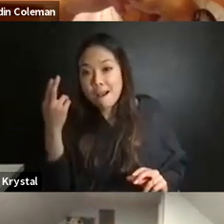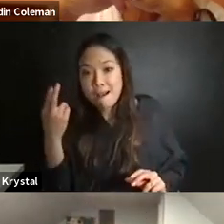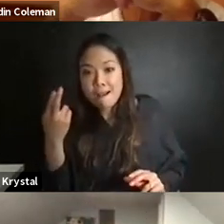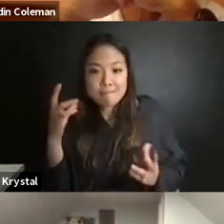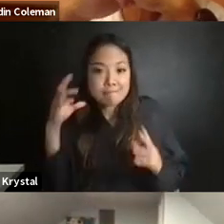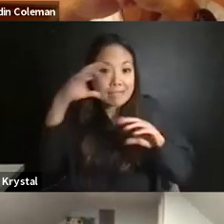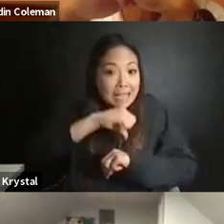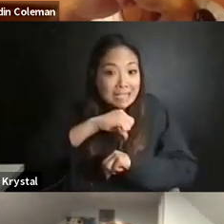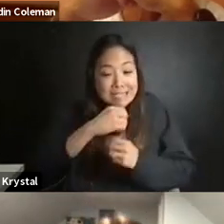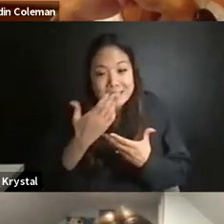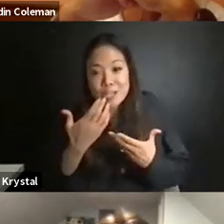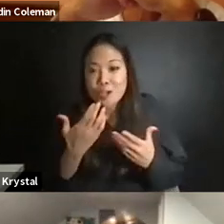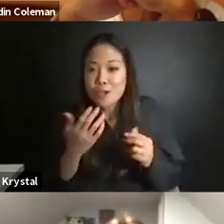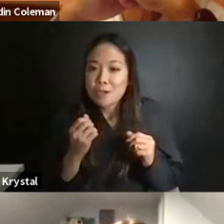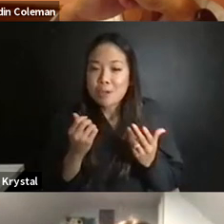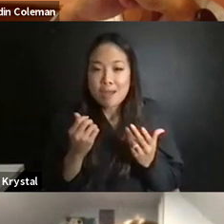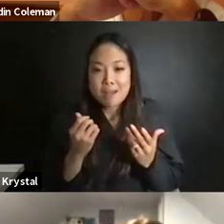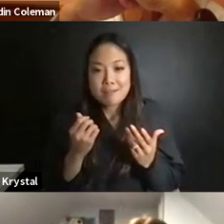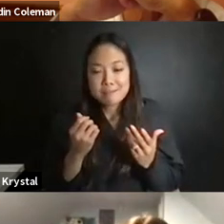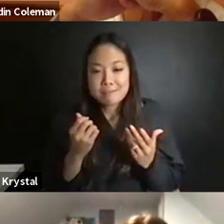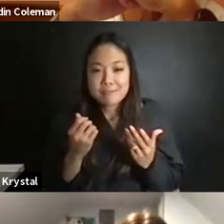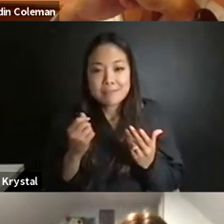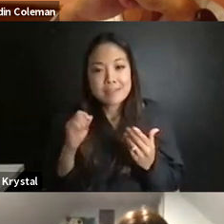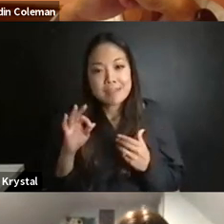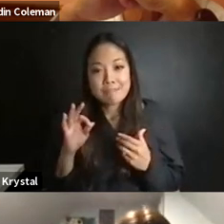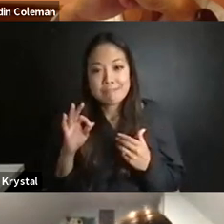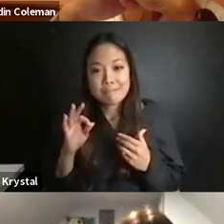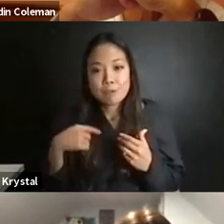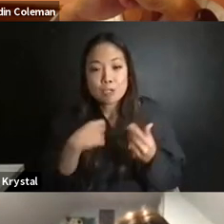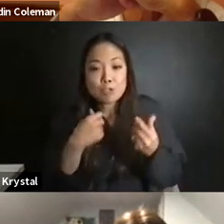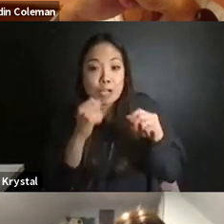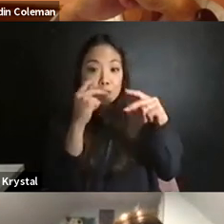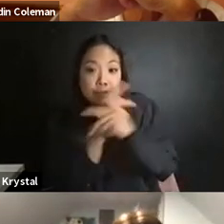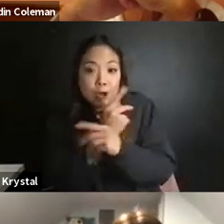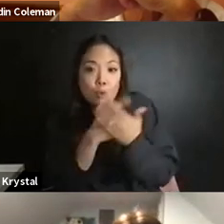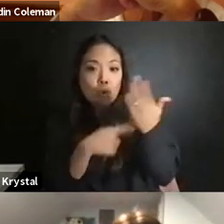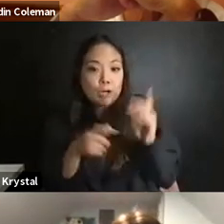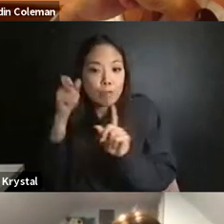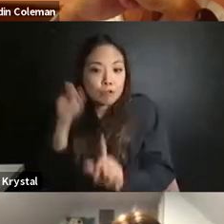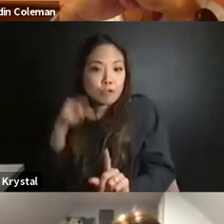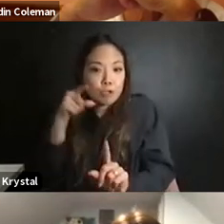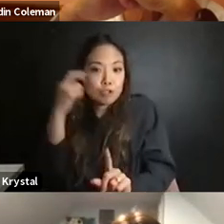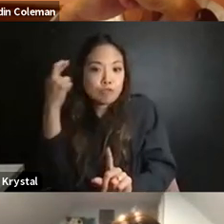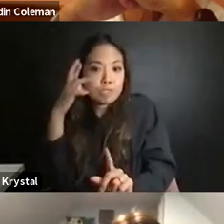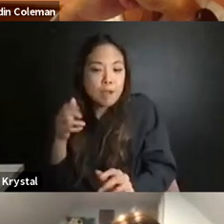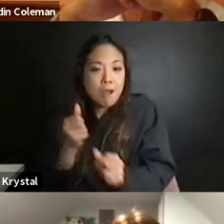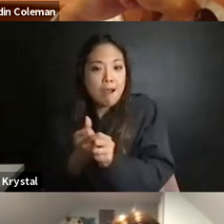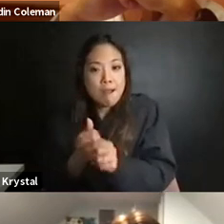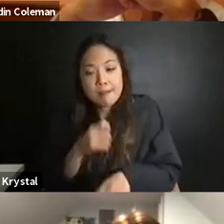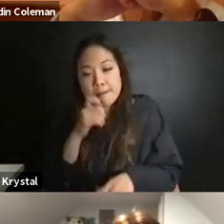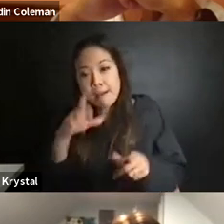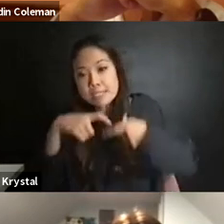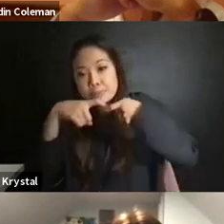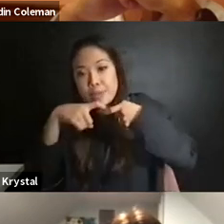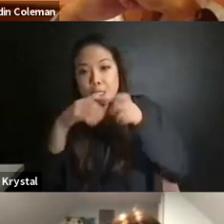looking to see if we were doing things in terms of figuring out what triggers were um and not suspending students